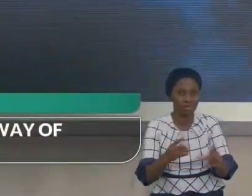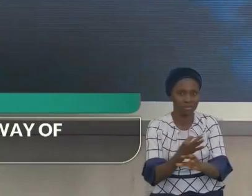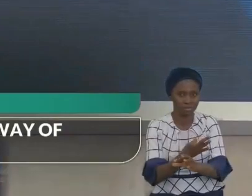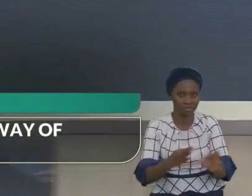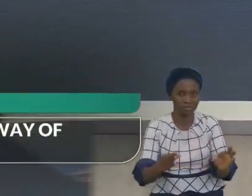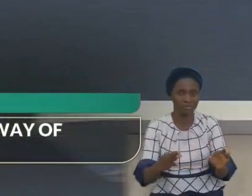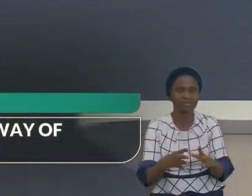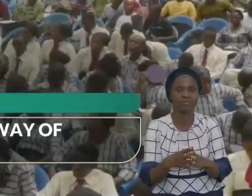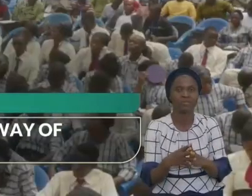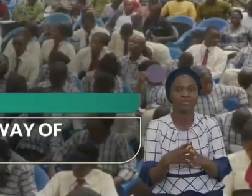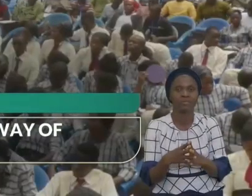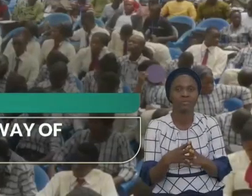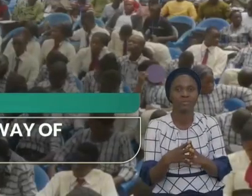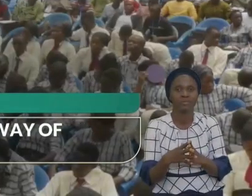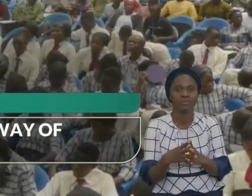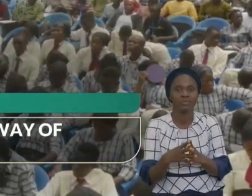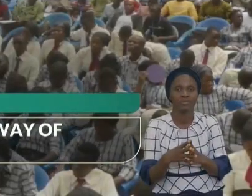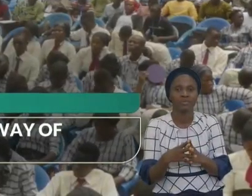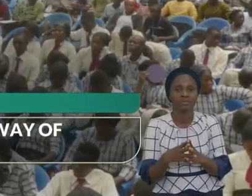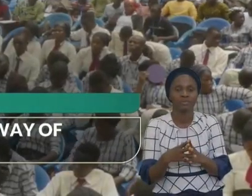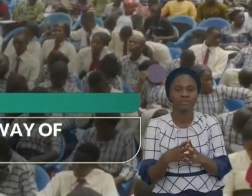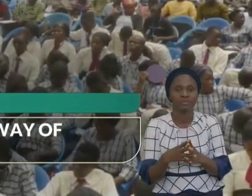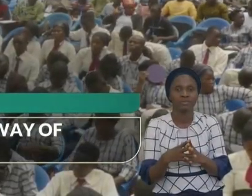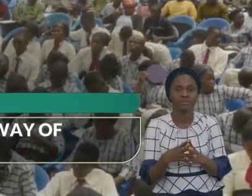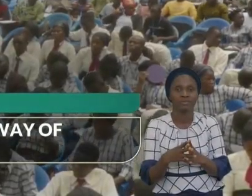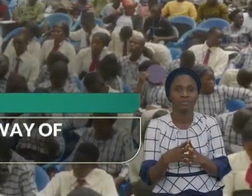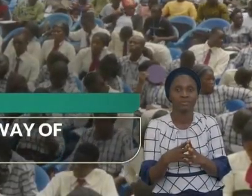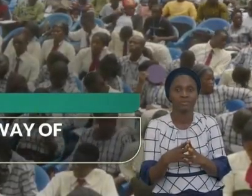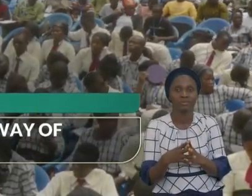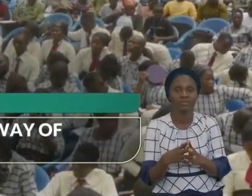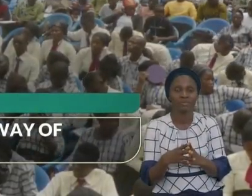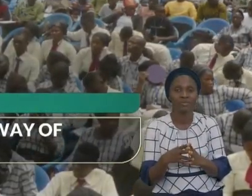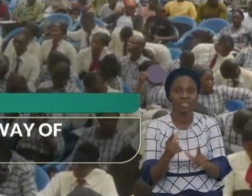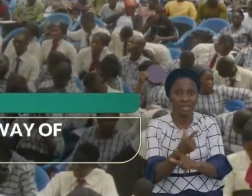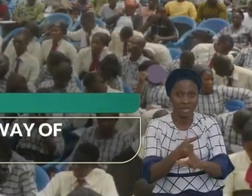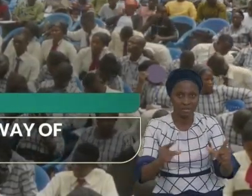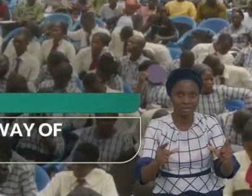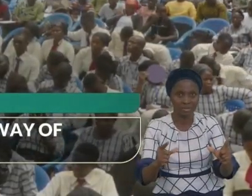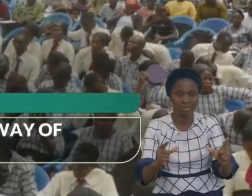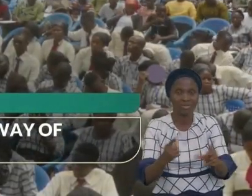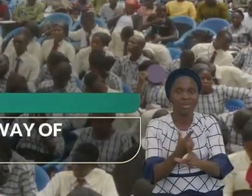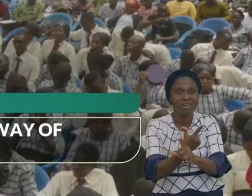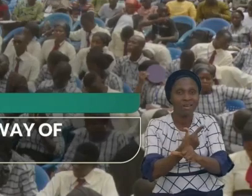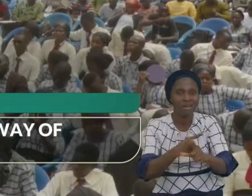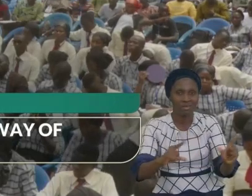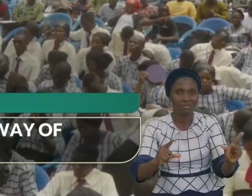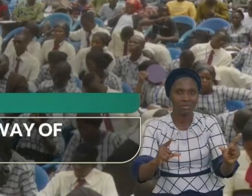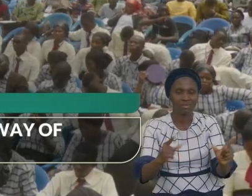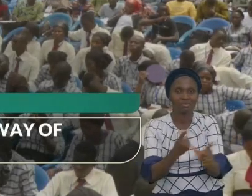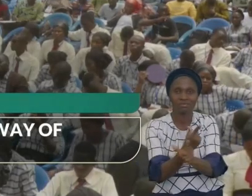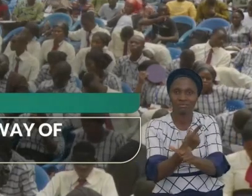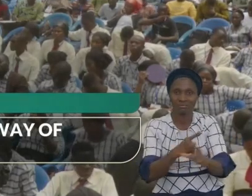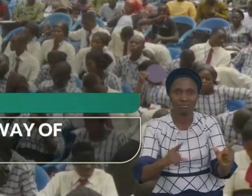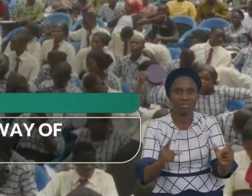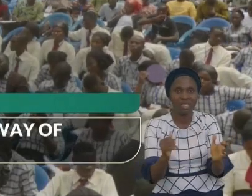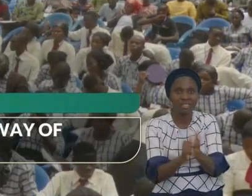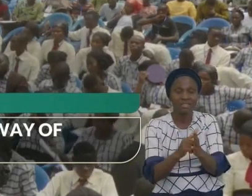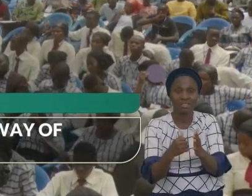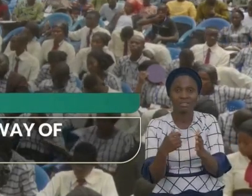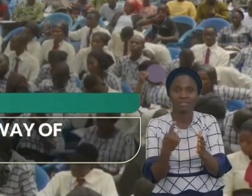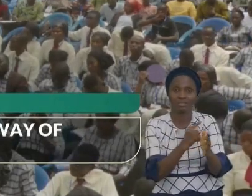Liberation. Liberation. That the Lord takes you out of that disappointing life.